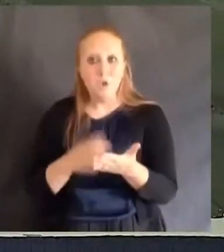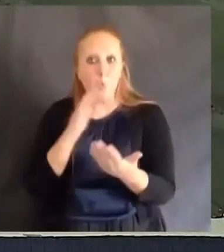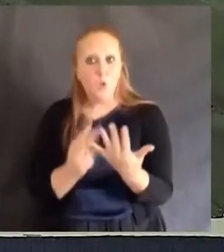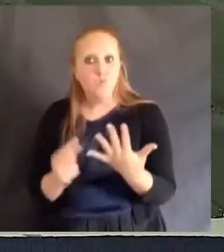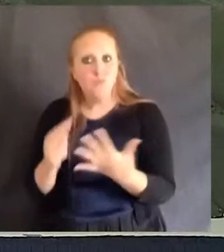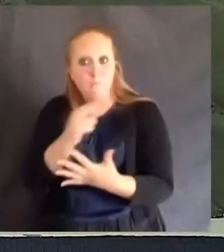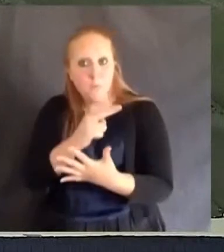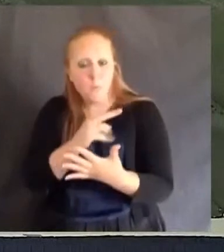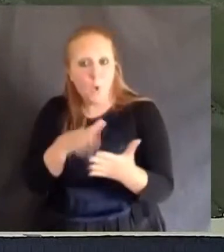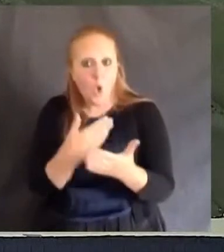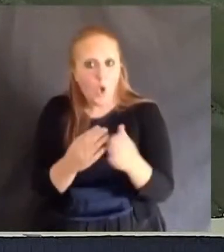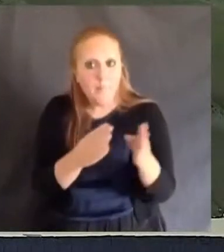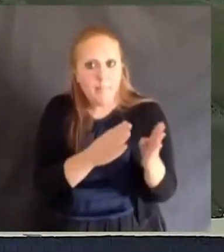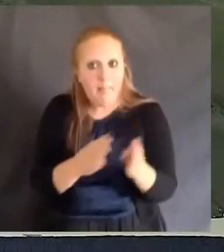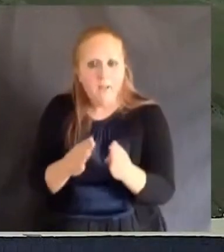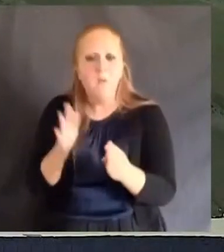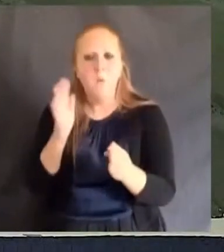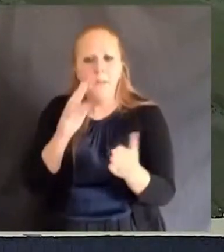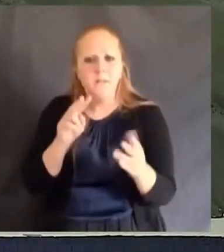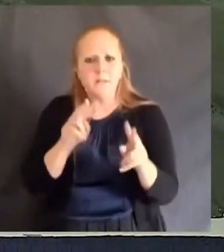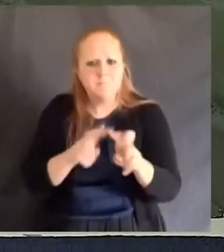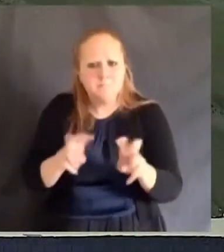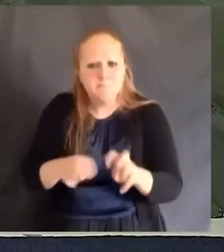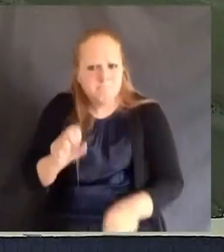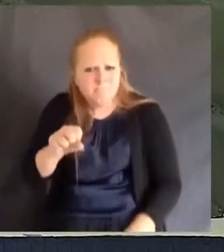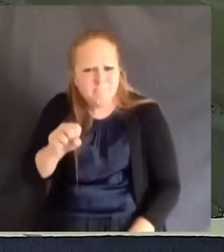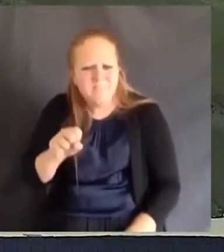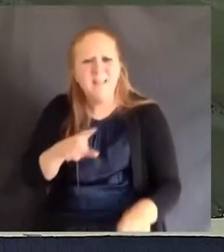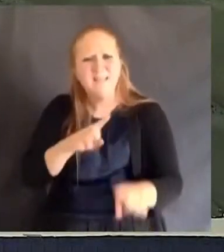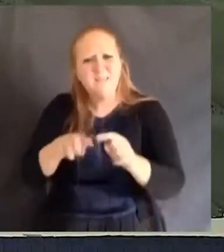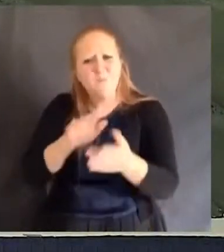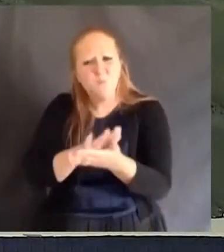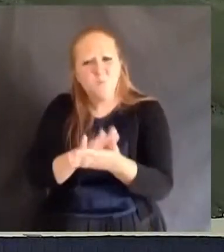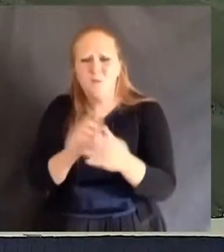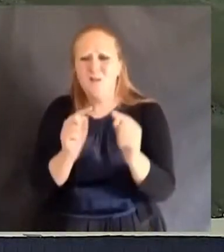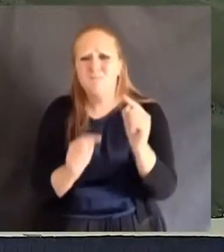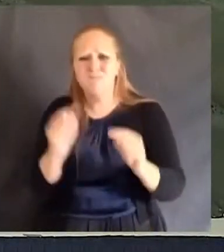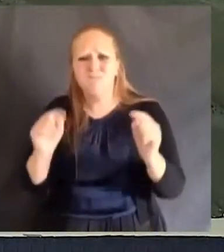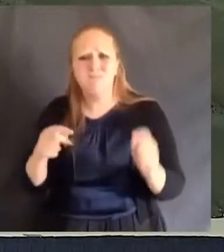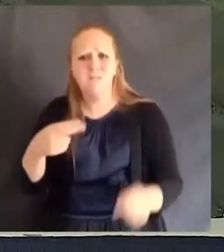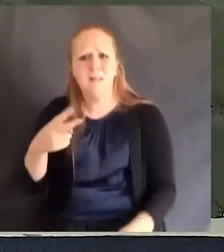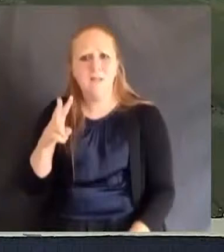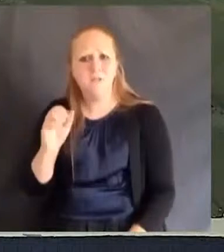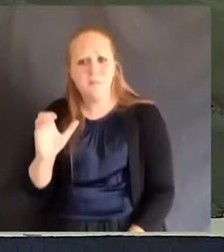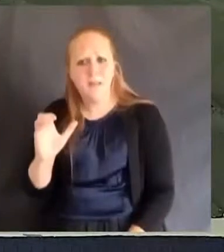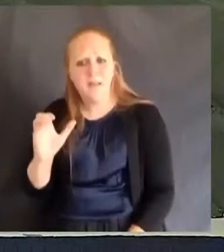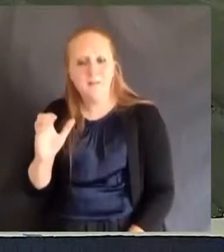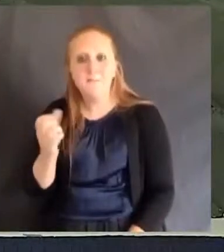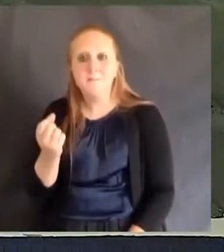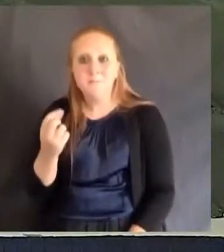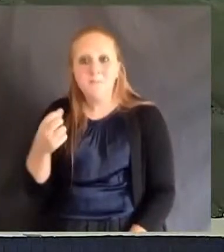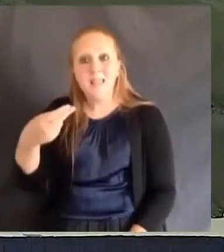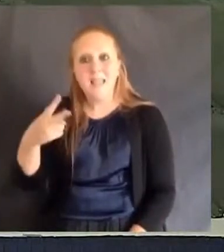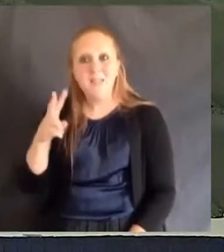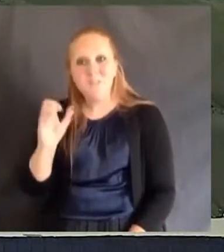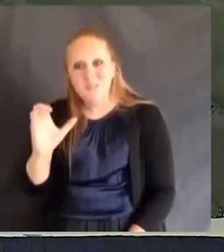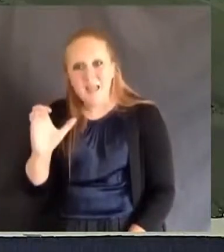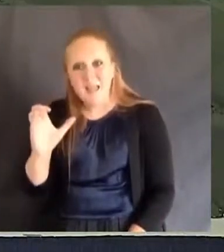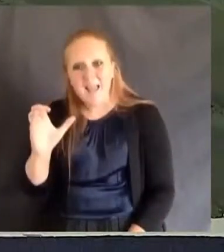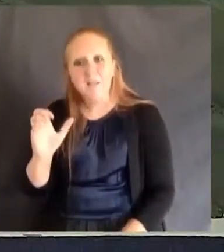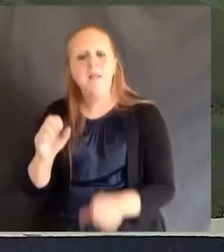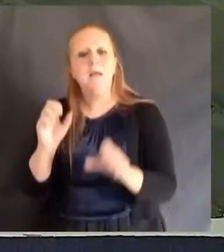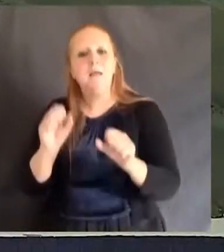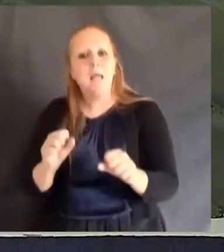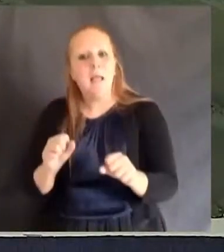of the things they're looking at. Different schools have different HVAC systems. Different HVAC systems can accept different filters.